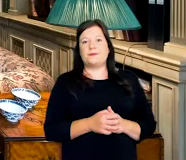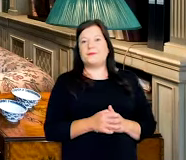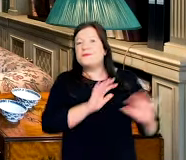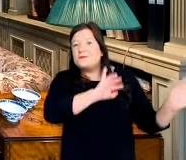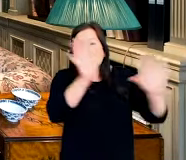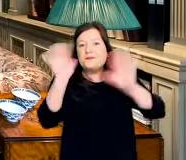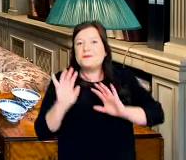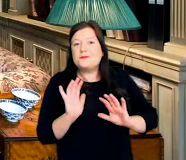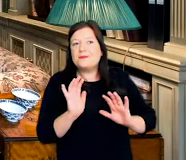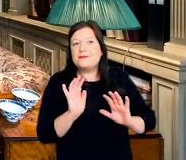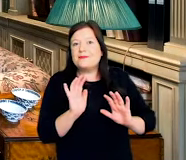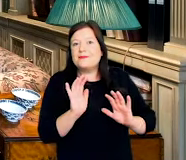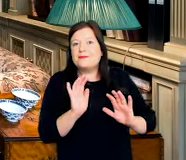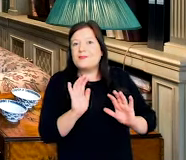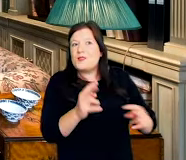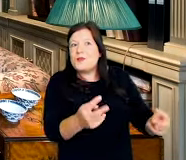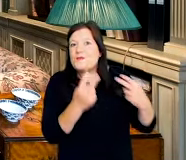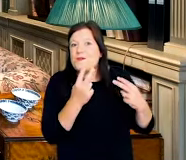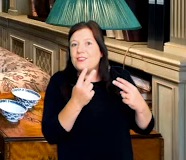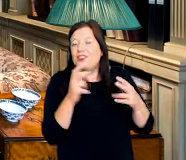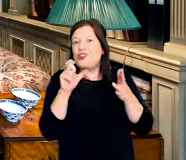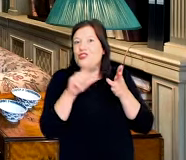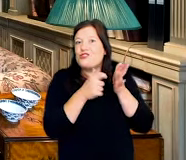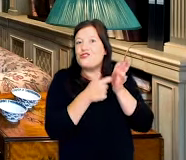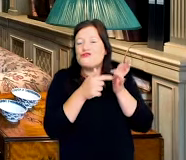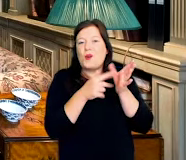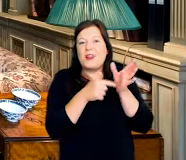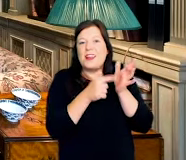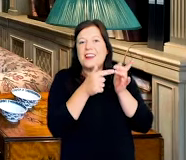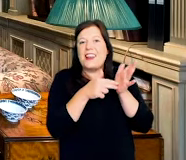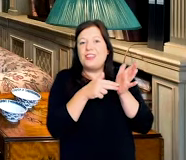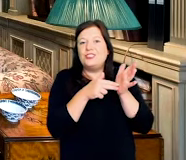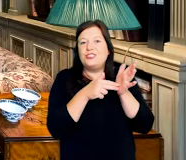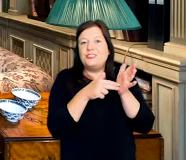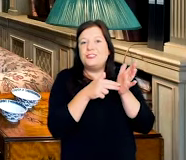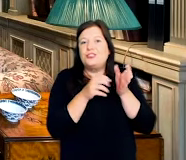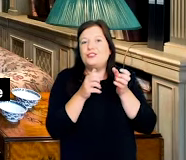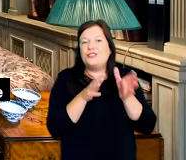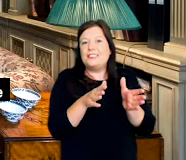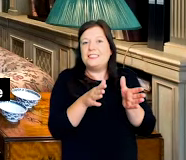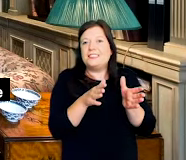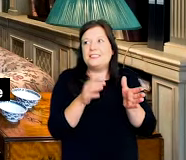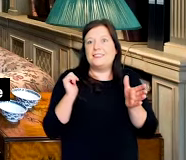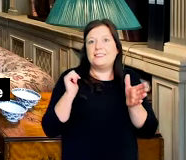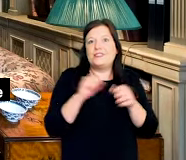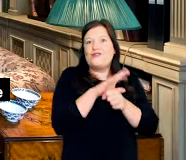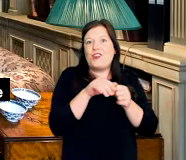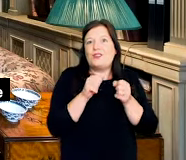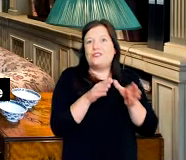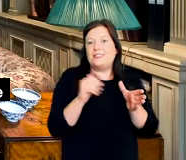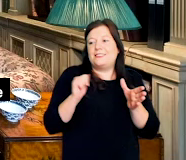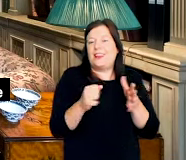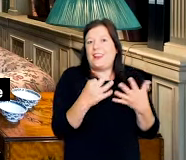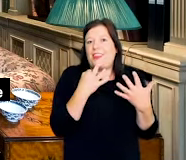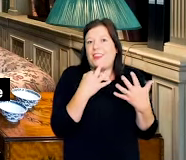Hello everybody, welcome. Episode 8 of Corona Nation Street. Looks like Prime Minister's question